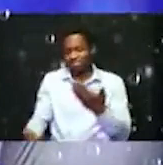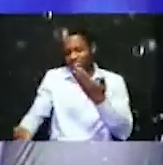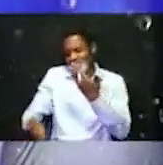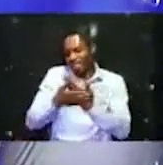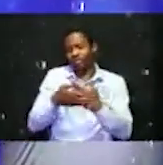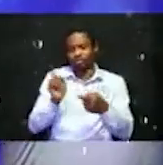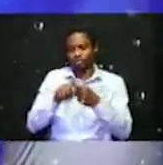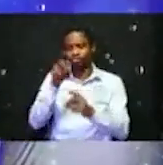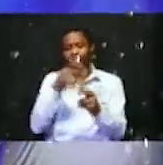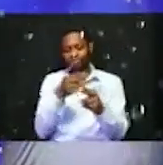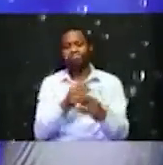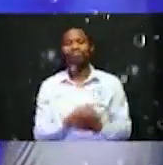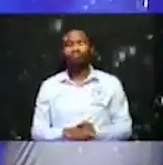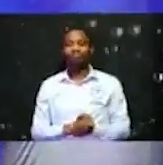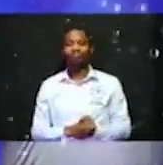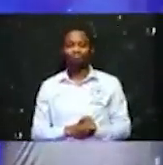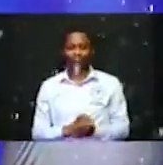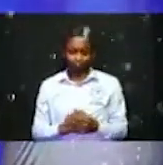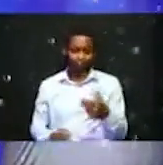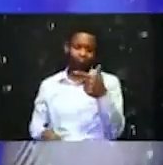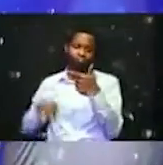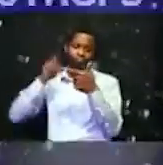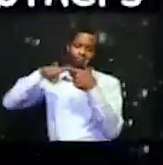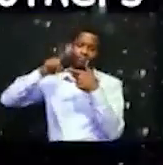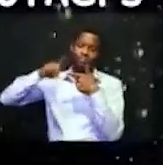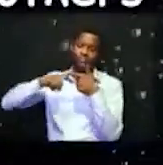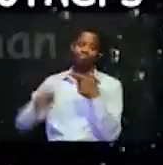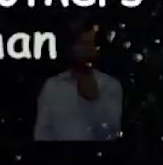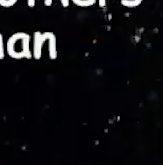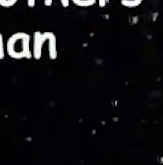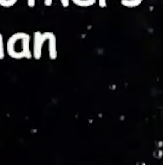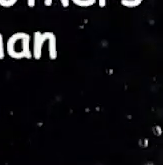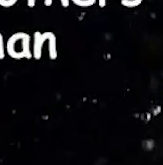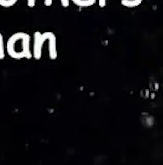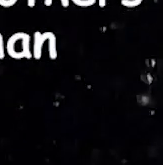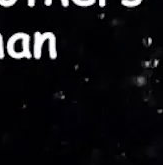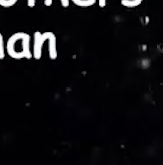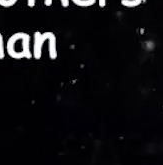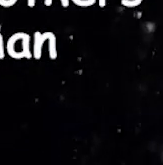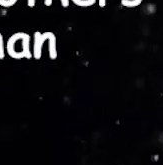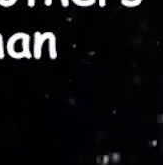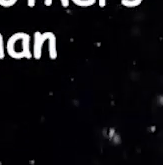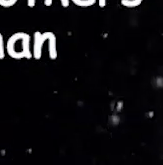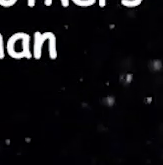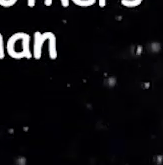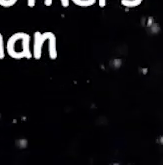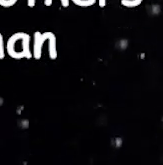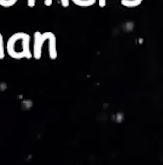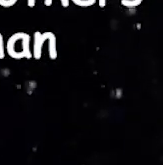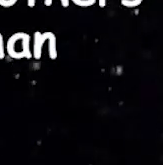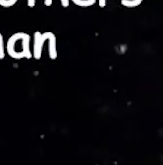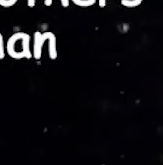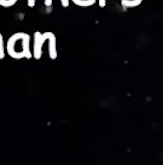Number 2. Etoso mienu, be humble. Bomodia so bebre ho ase. See, to be humble is to consider others